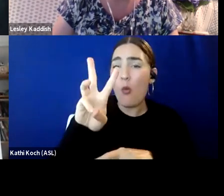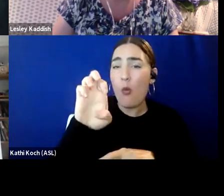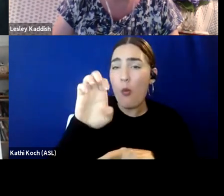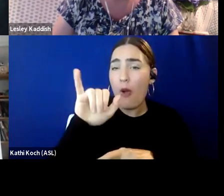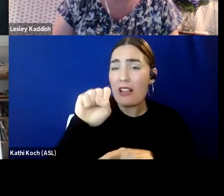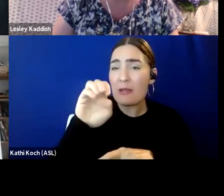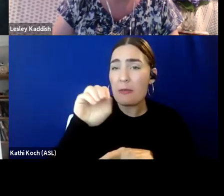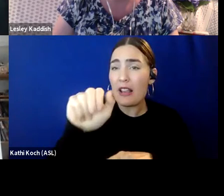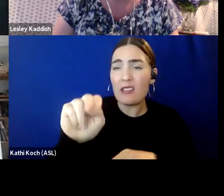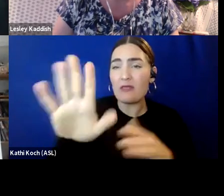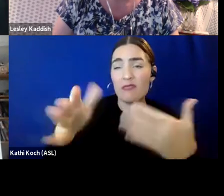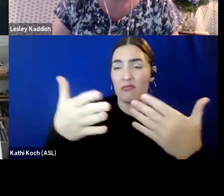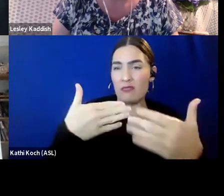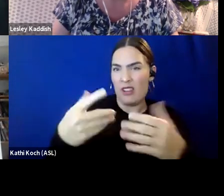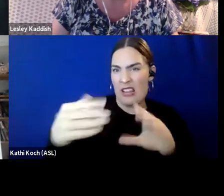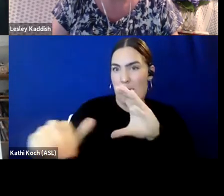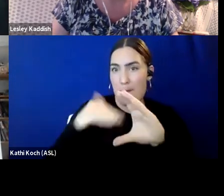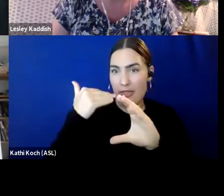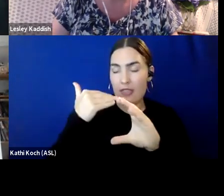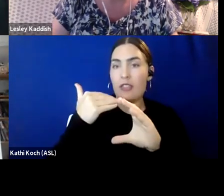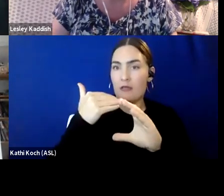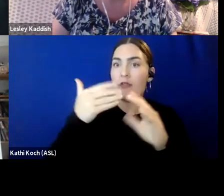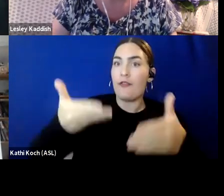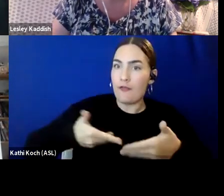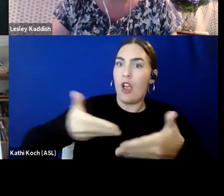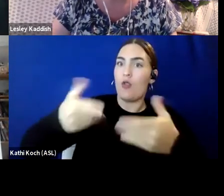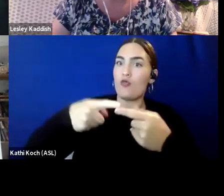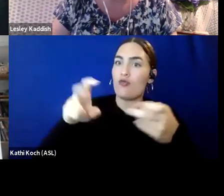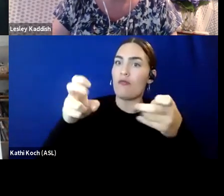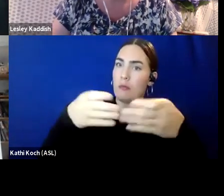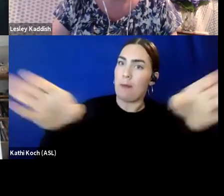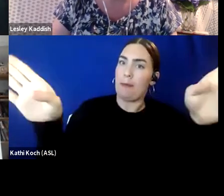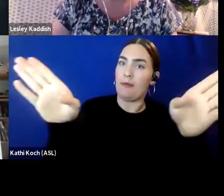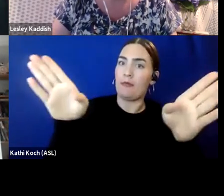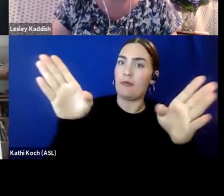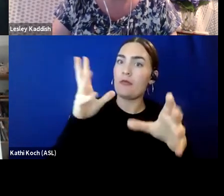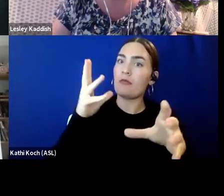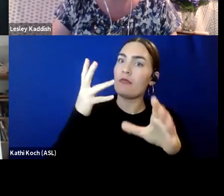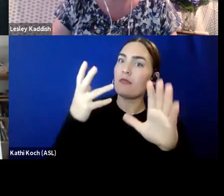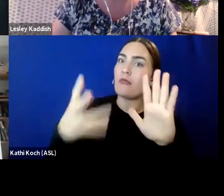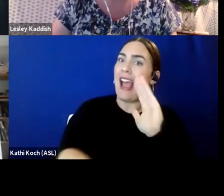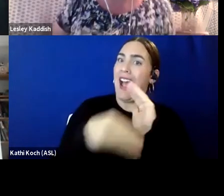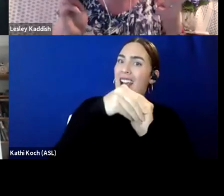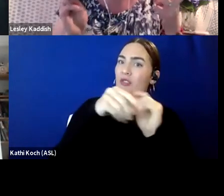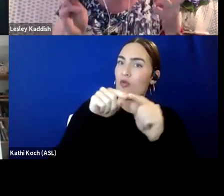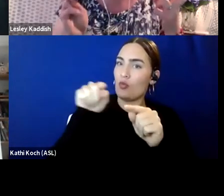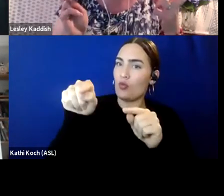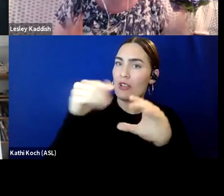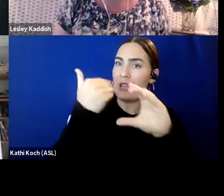the public who happened to be on a email list to participate in this